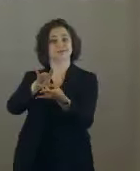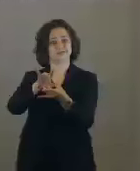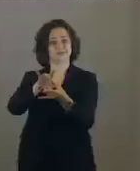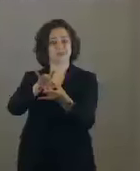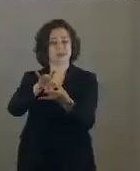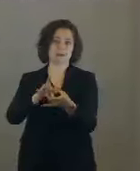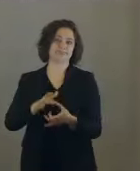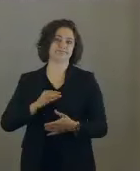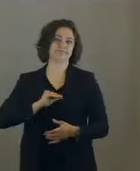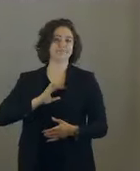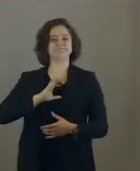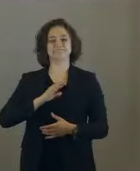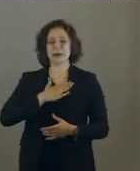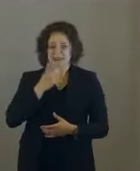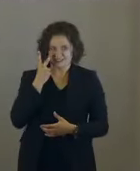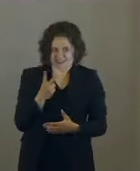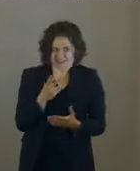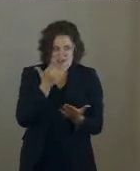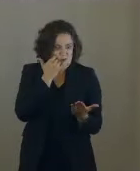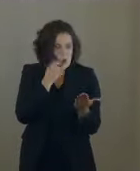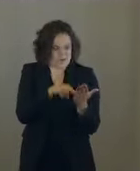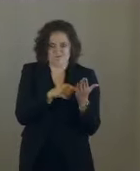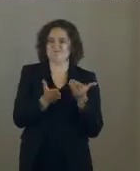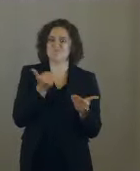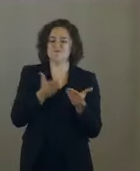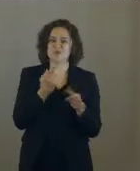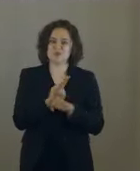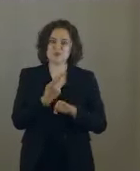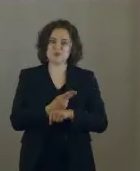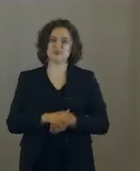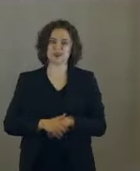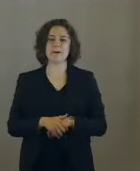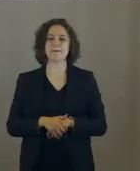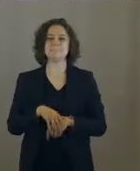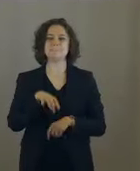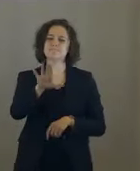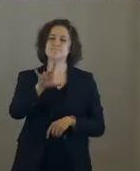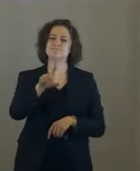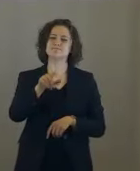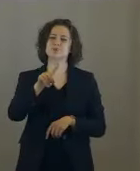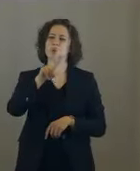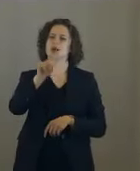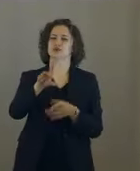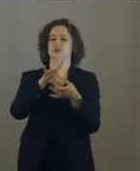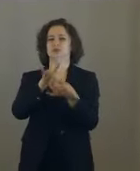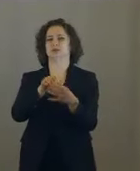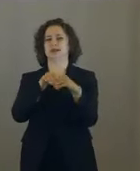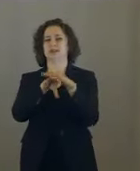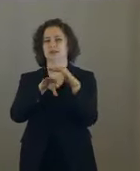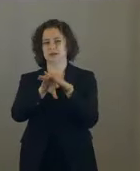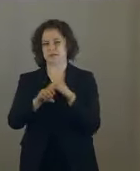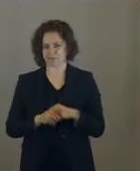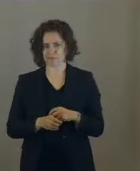glad to see that that's able to be done. A couple questions of accessibility.